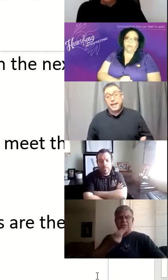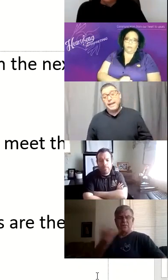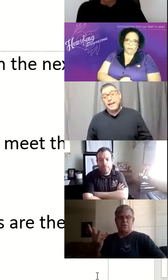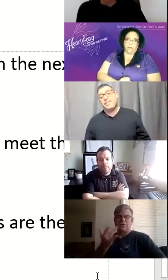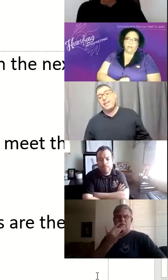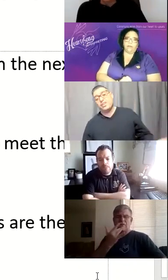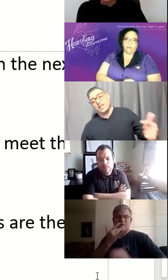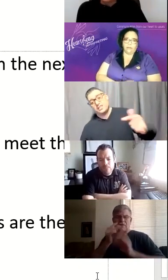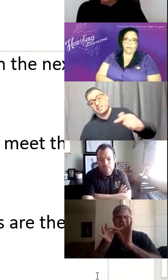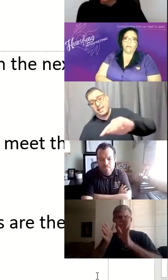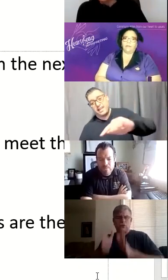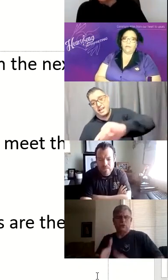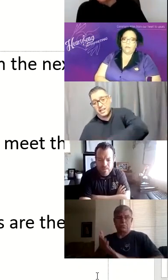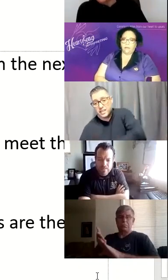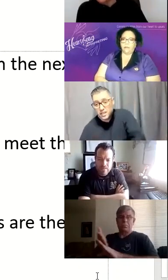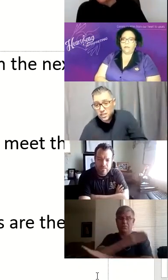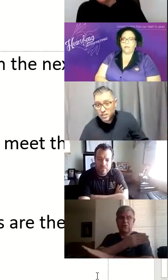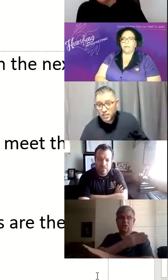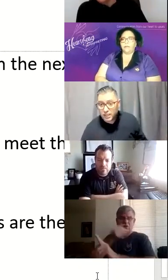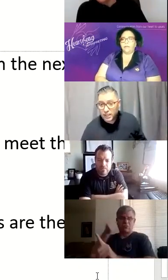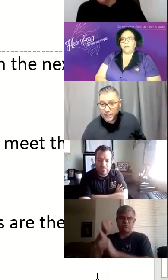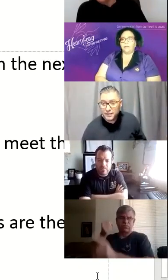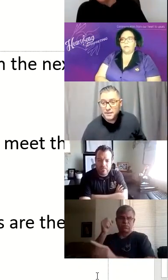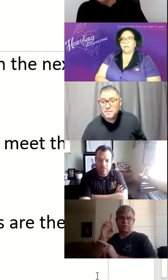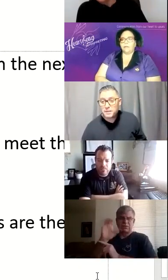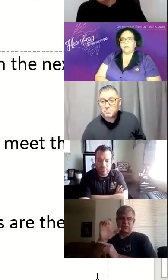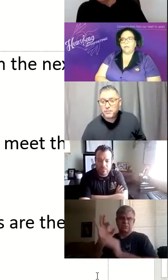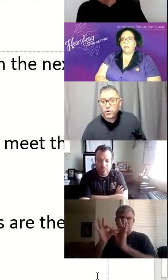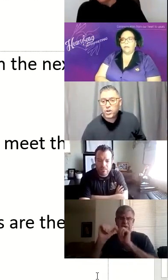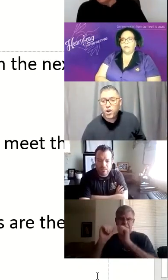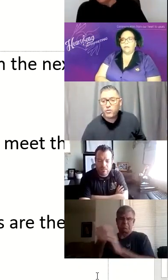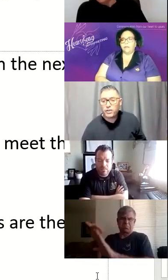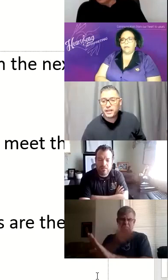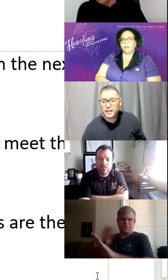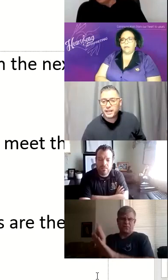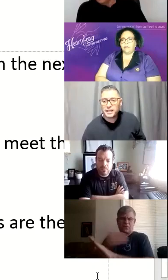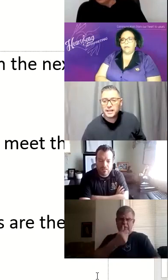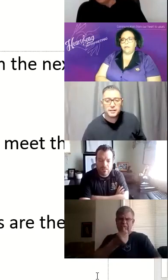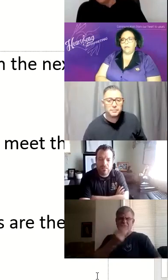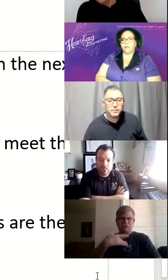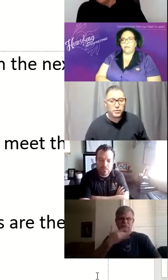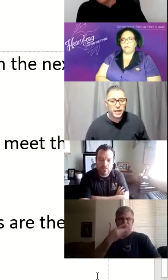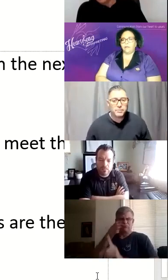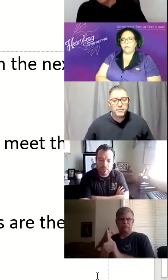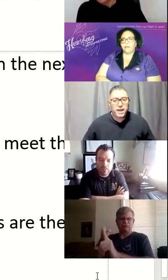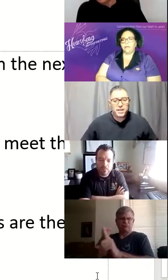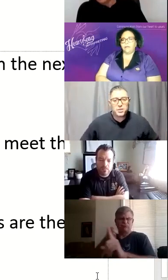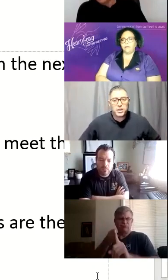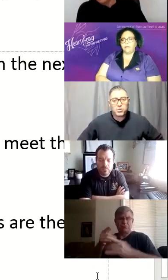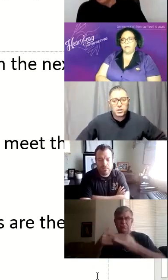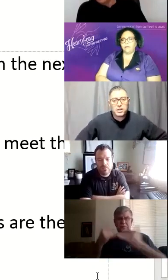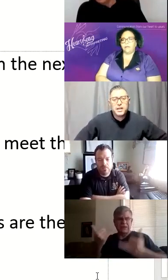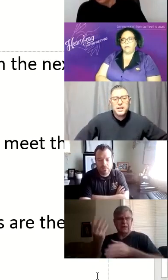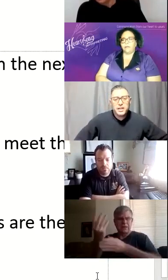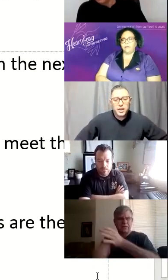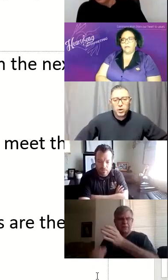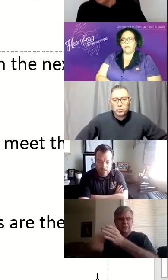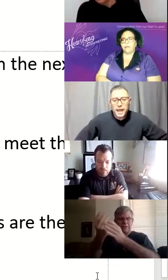way. And then Jet saying, and additionally, before COVID hit, or the AB5, actually there